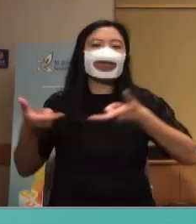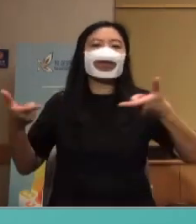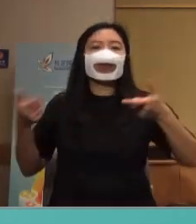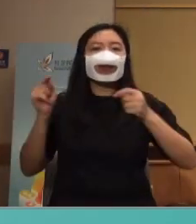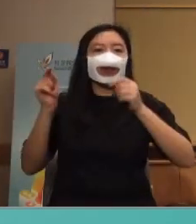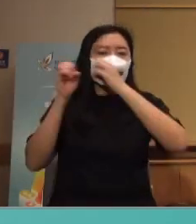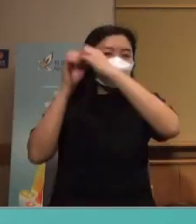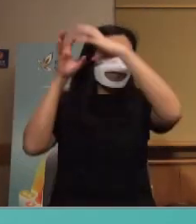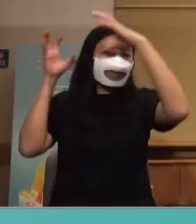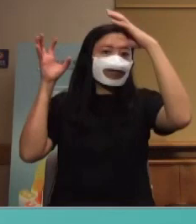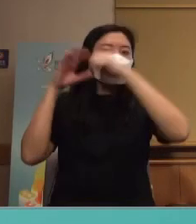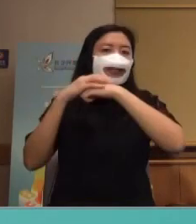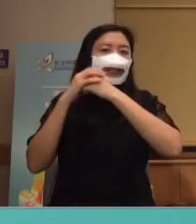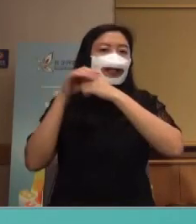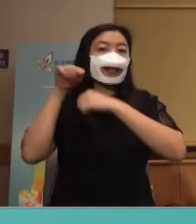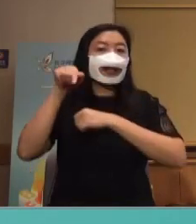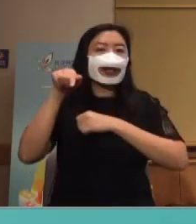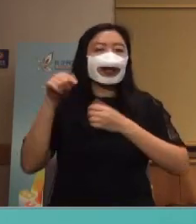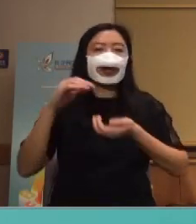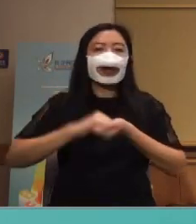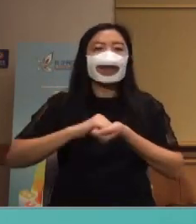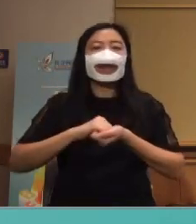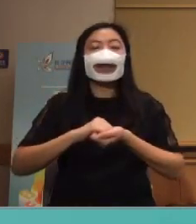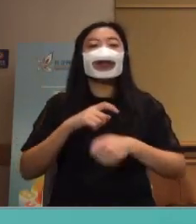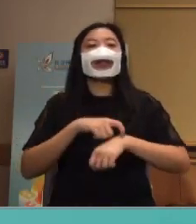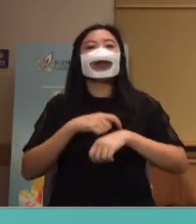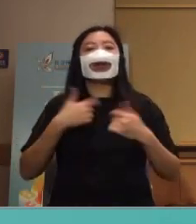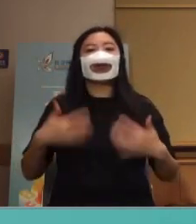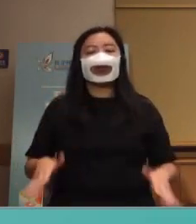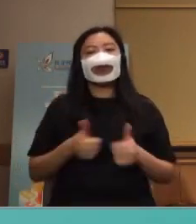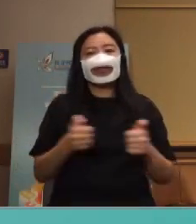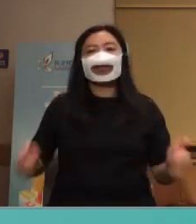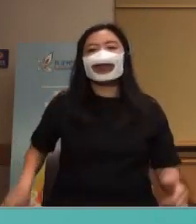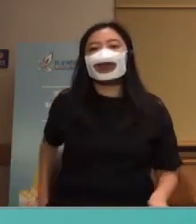This is my time. So thank you, and we will discuss later.